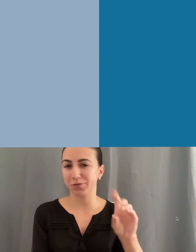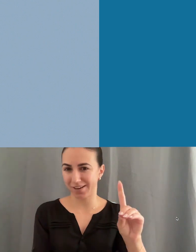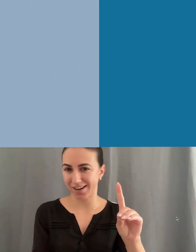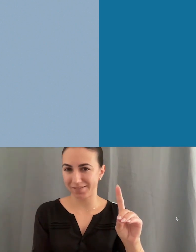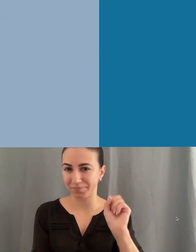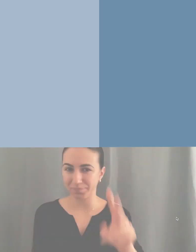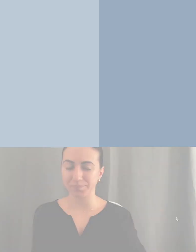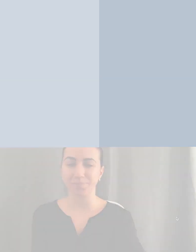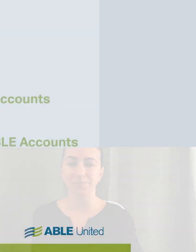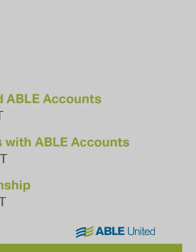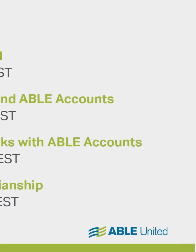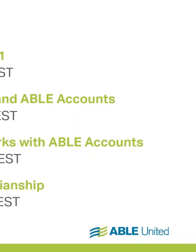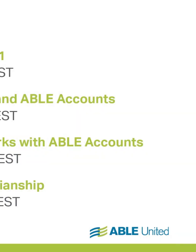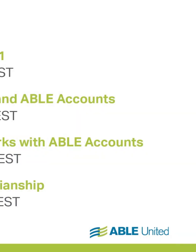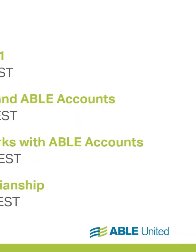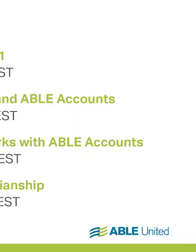account.